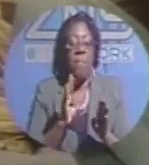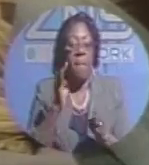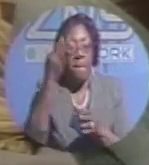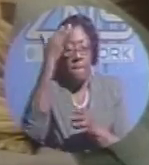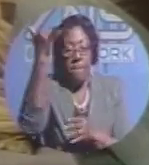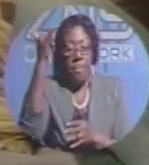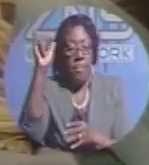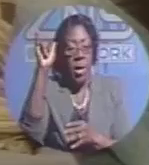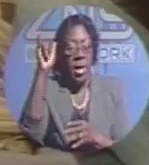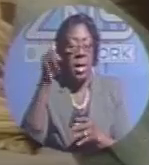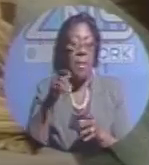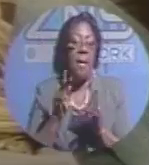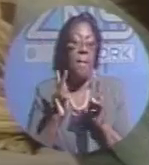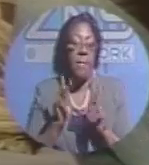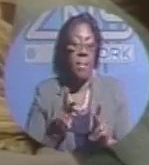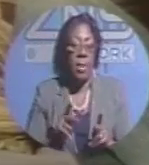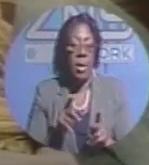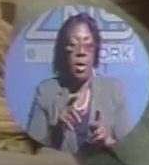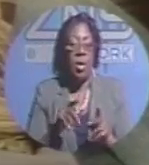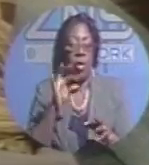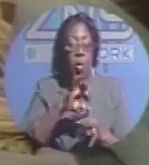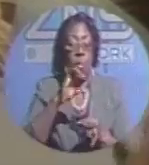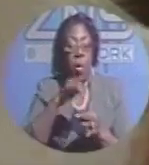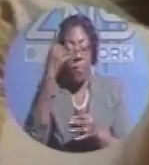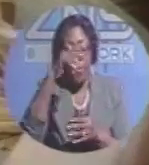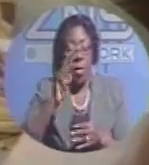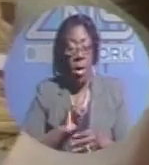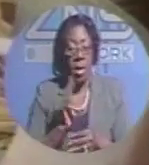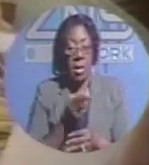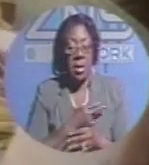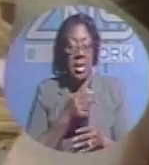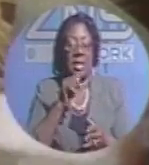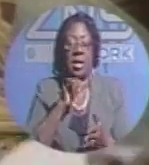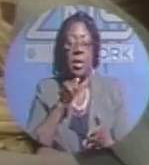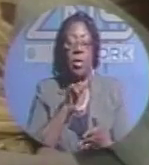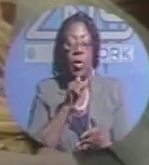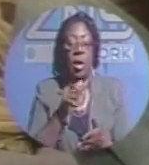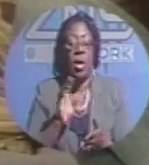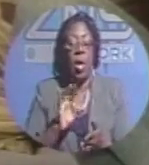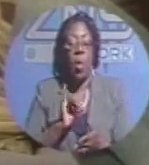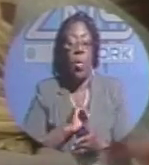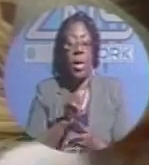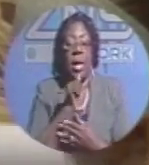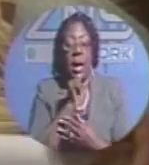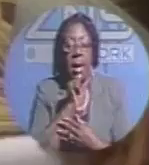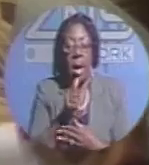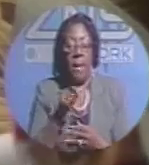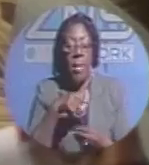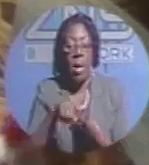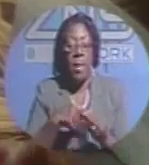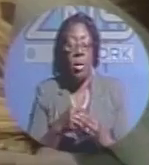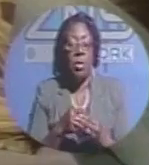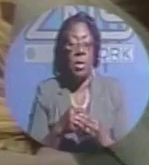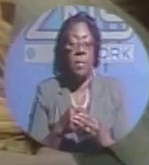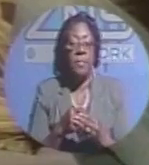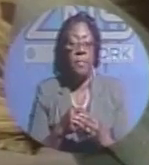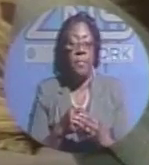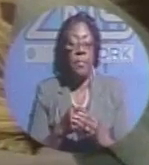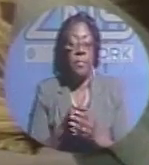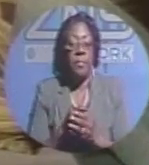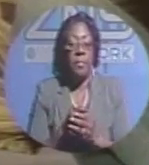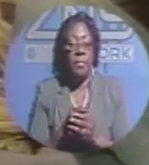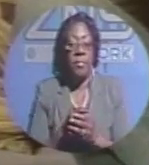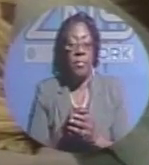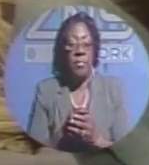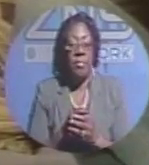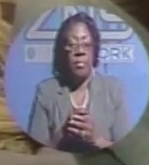me and what I'm about. I wouldn't have to. It would be a sad day when I feel we have to bully somebody to vote for